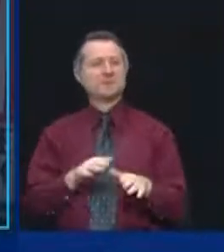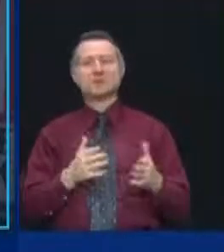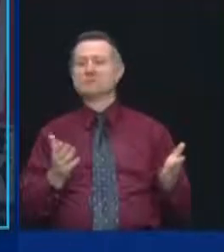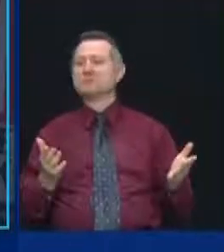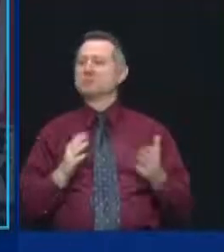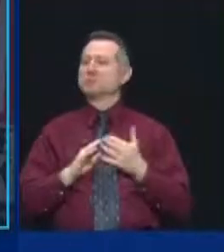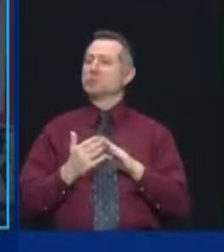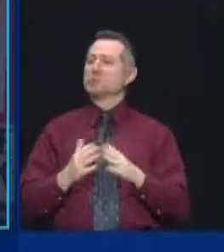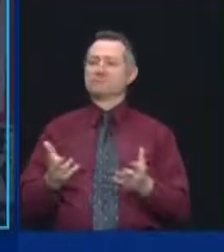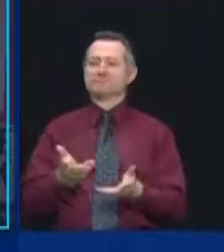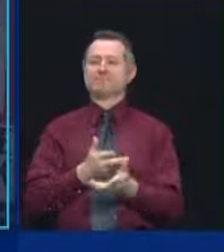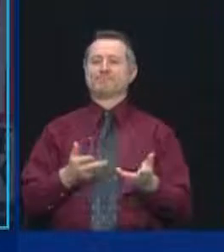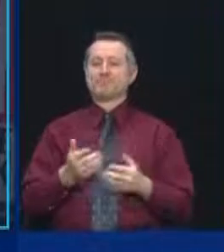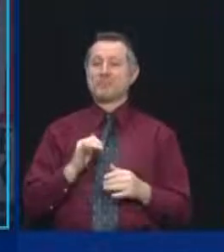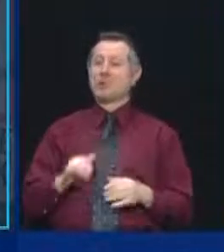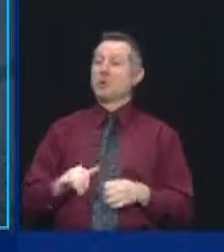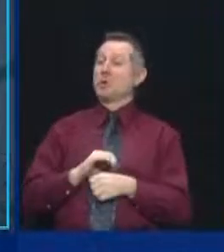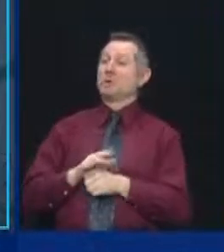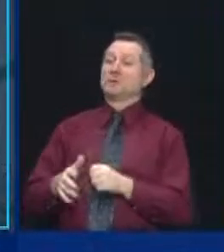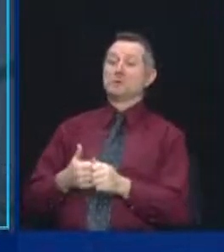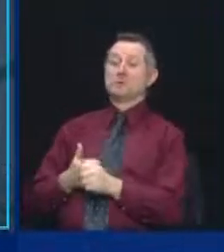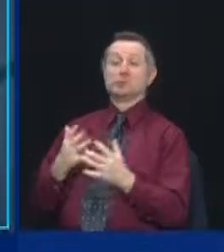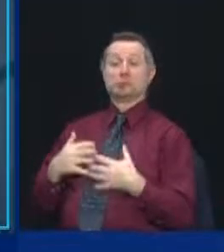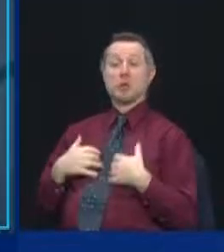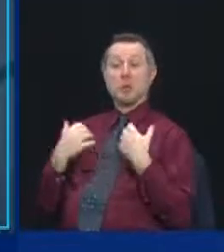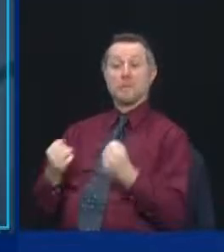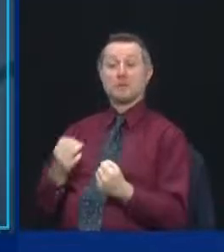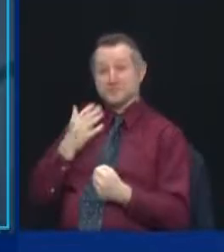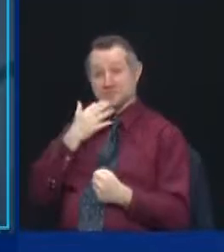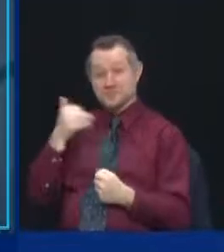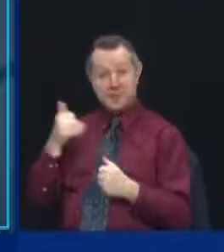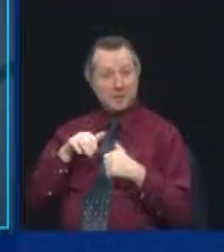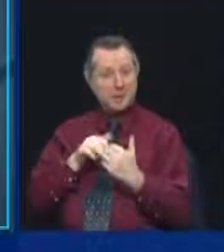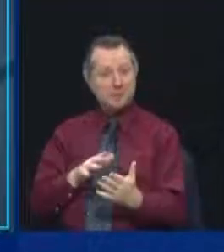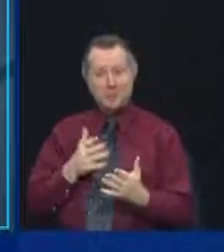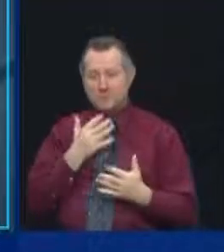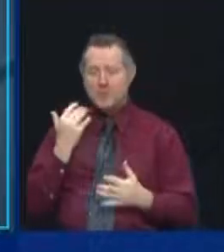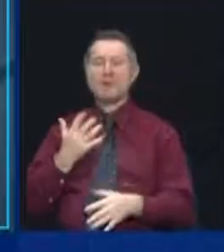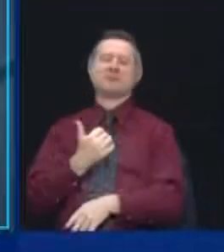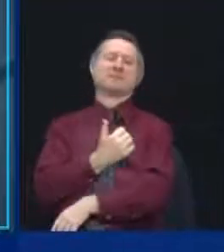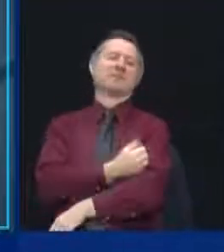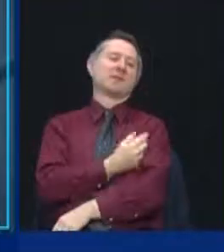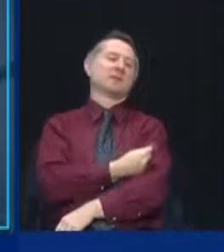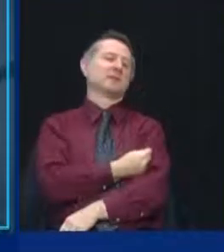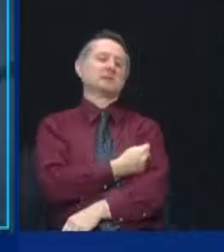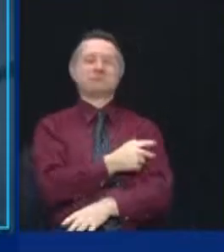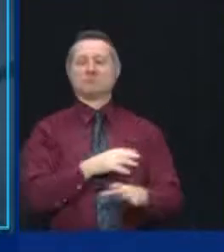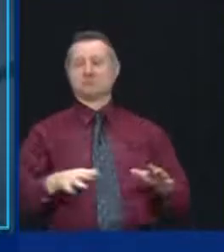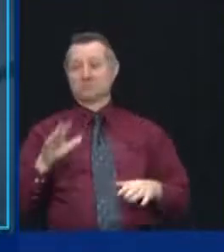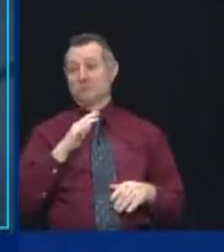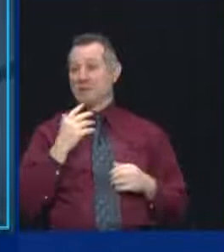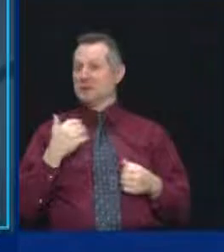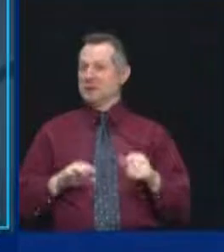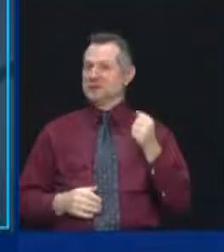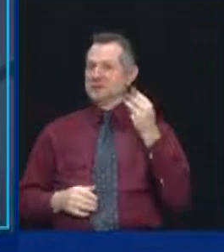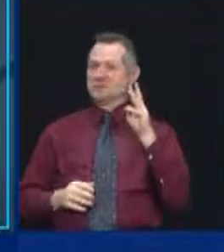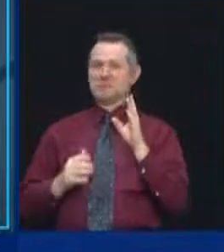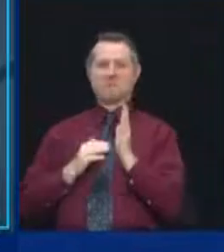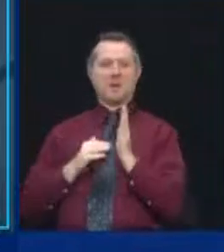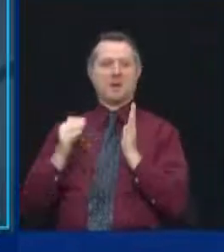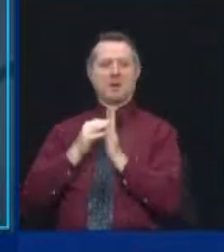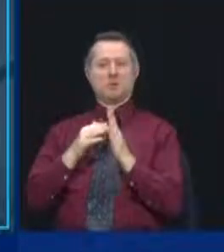COVID recovery, what's the best thing we can do? Vaccinate. Vaccinate New Yorkers. We're doing very well with that. 16 million shots in